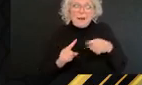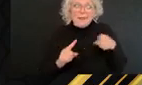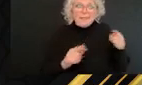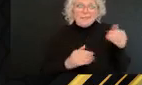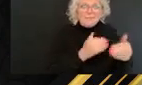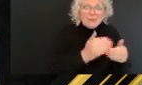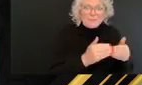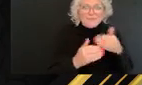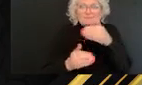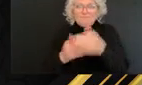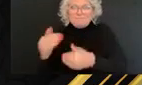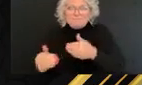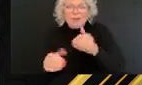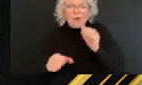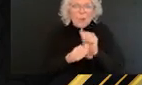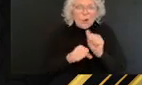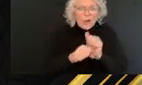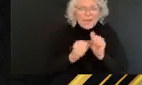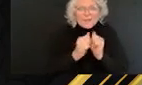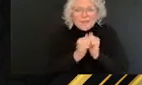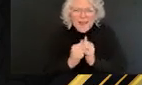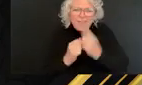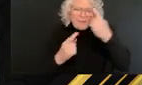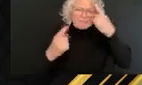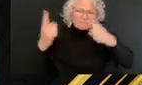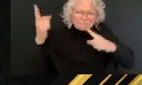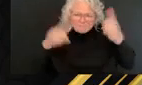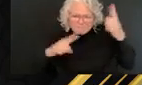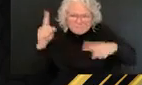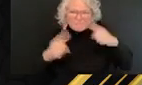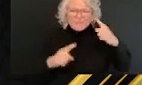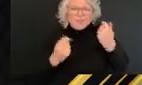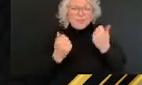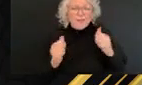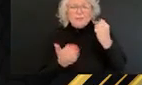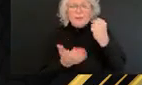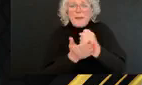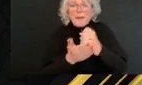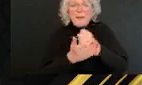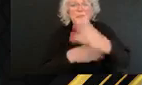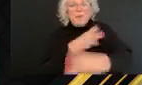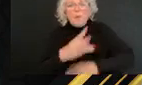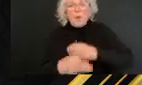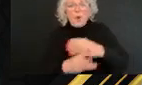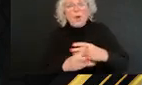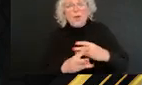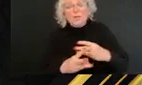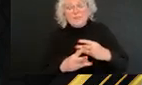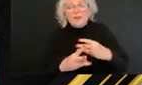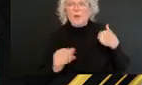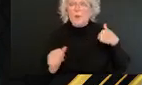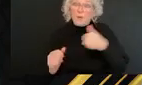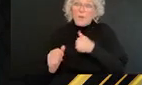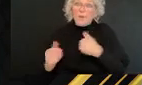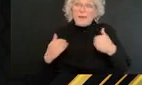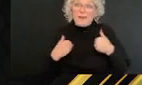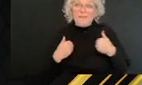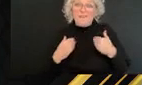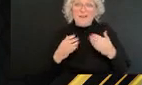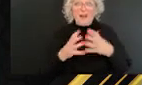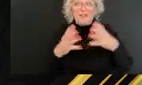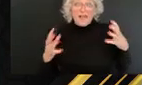people, like-minded people working together, trying to help the world over a long period of time. We have a